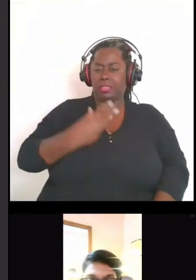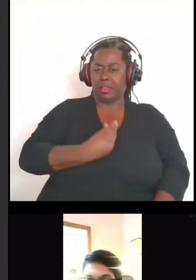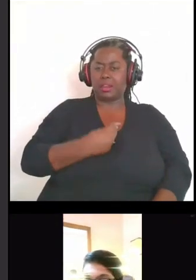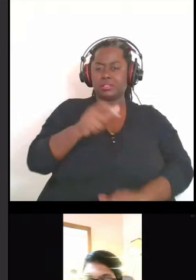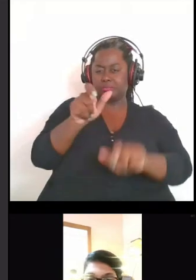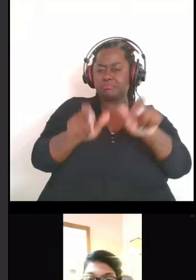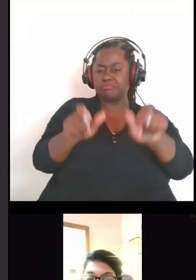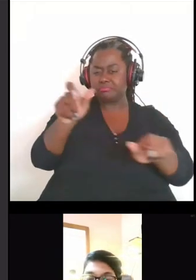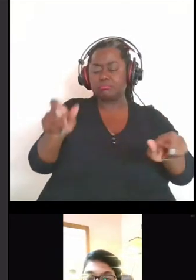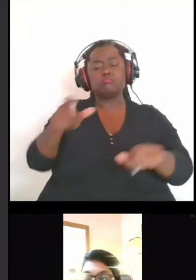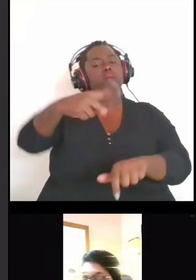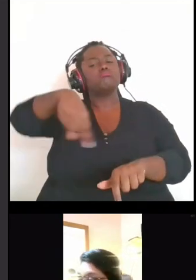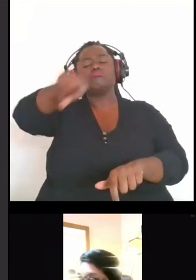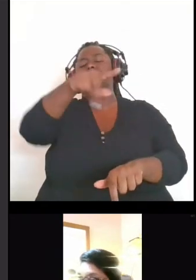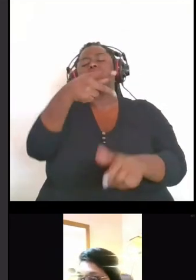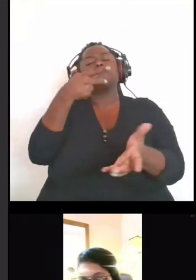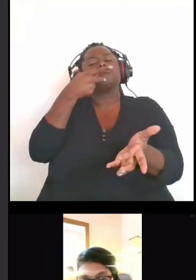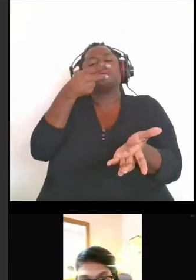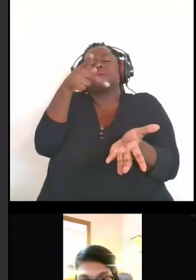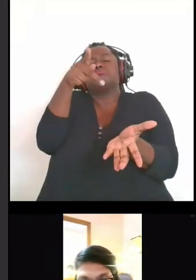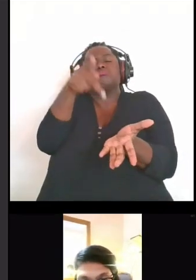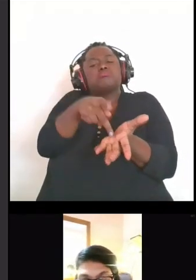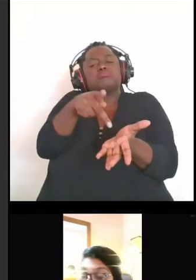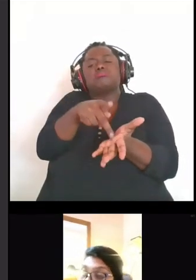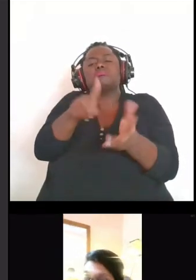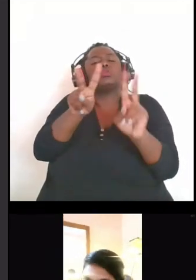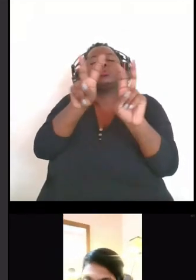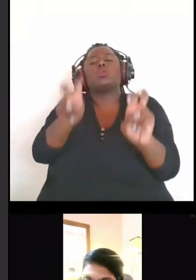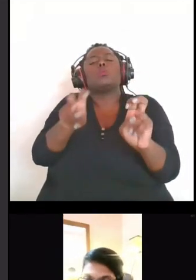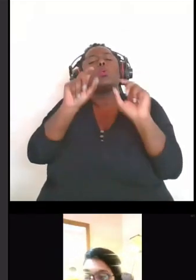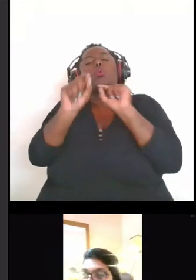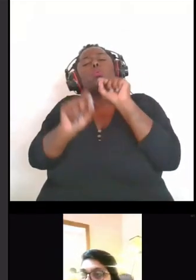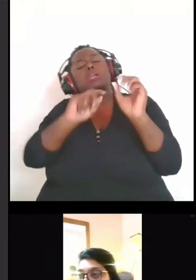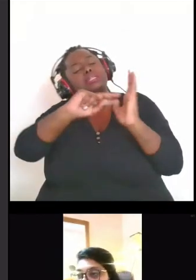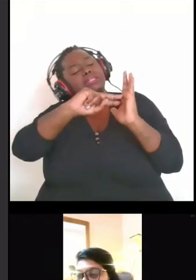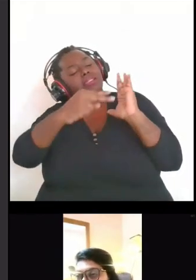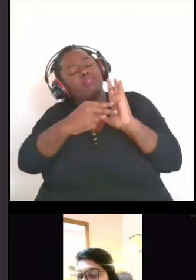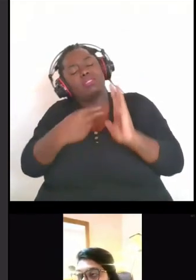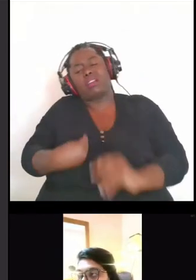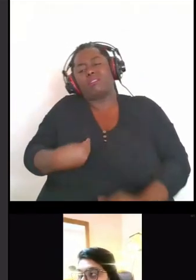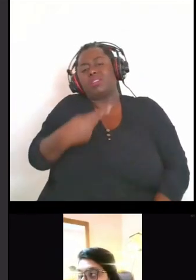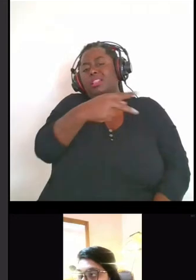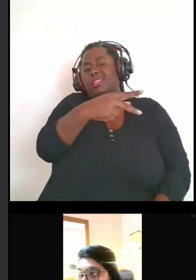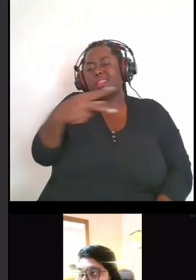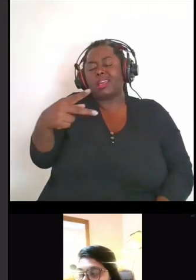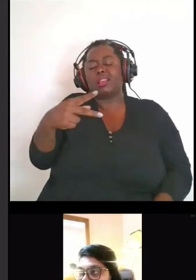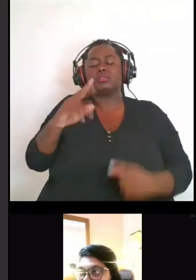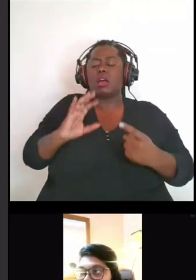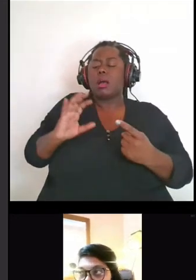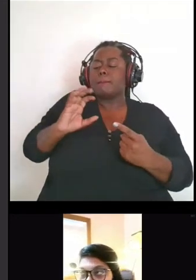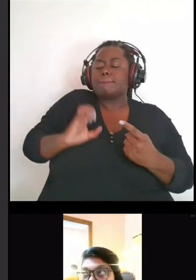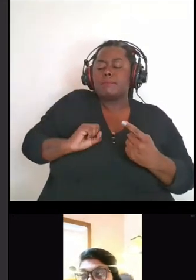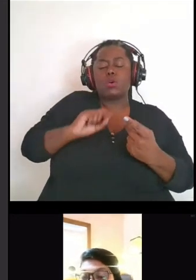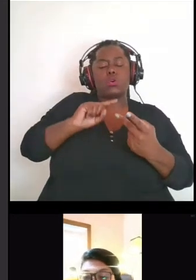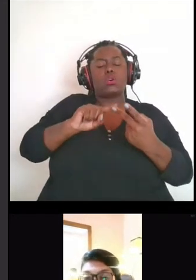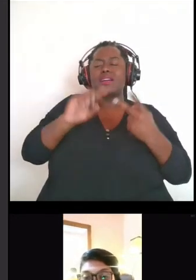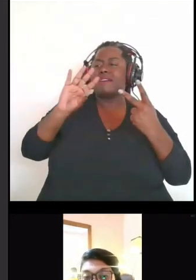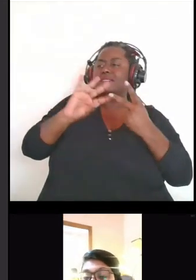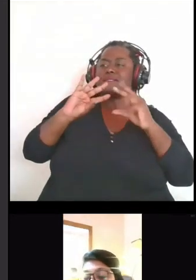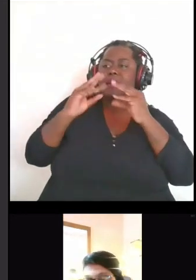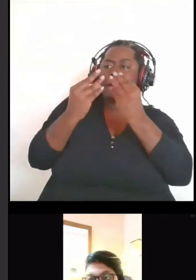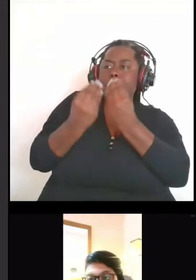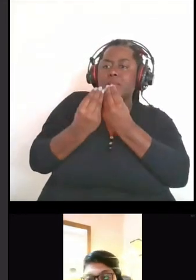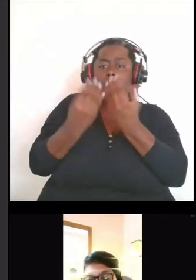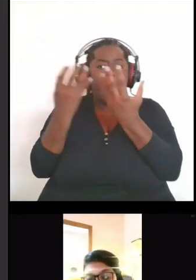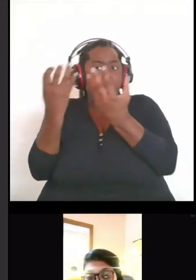what love means now how their families have accepted them or not have they uh you know have they have do they have